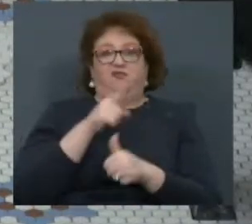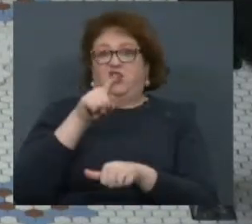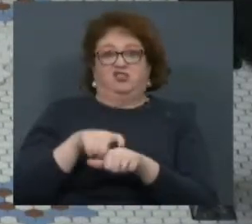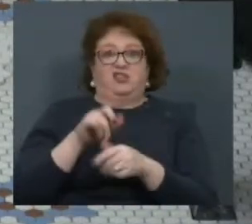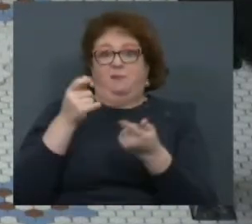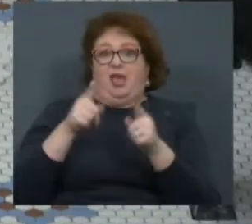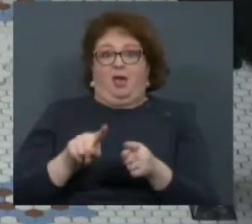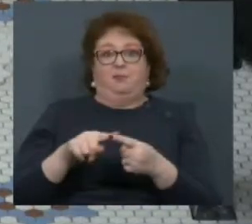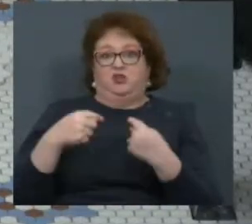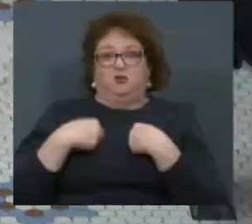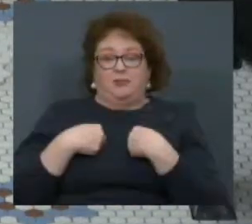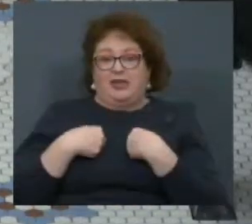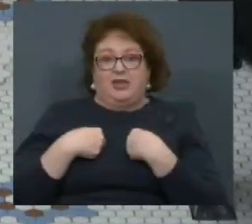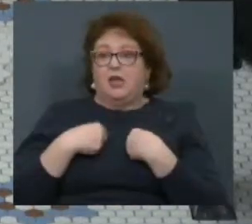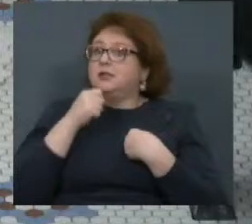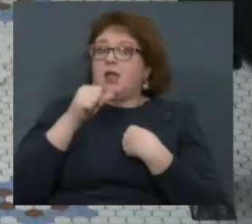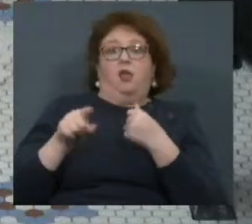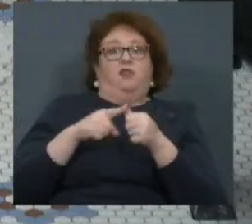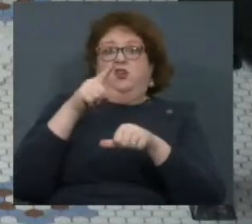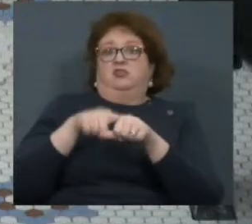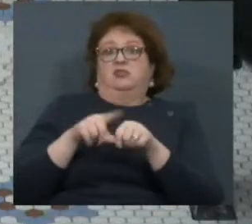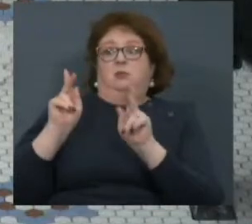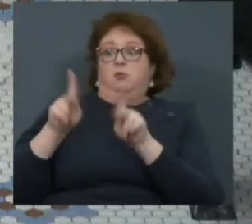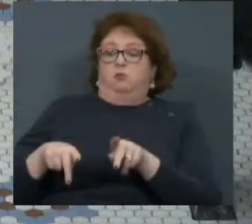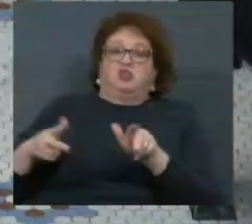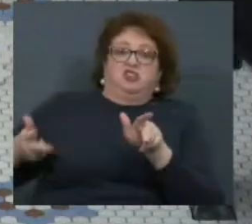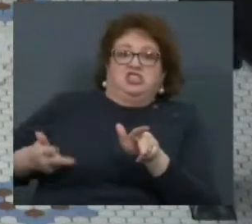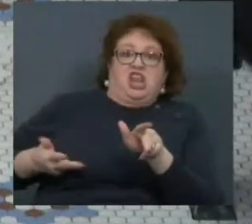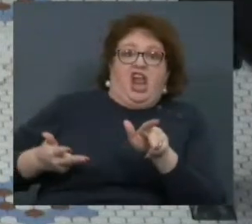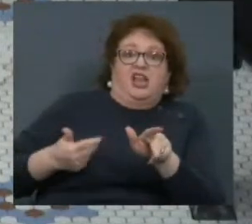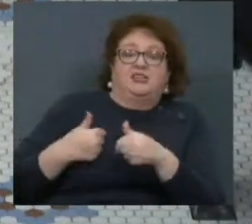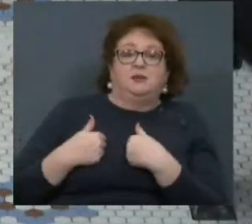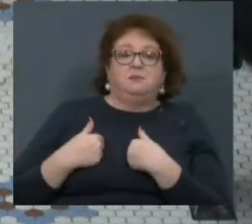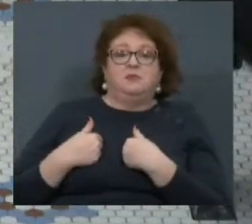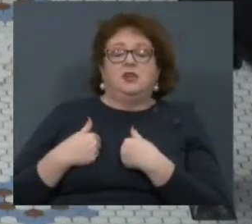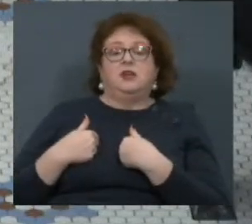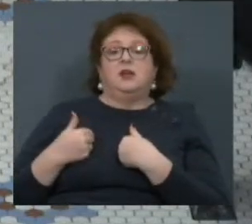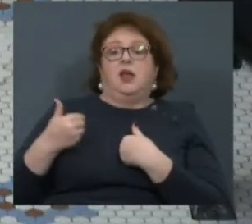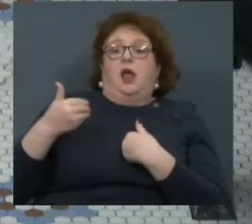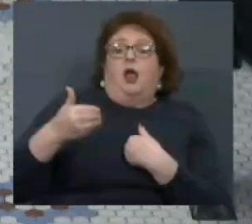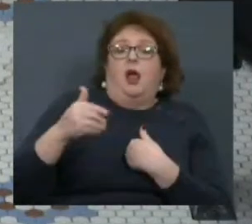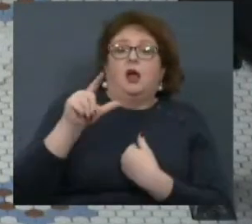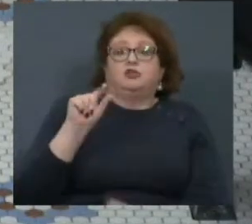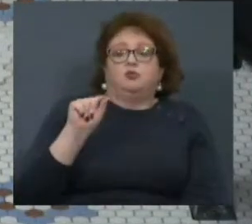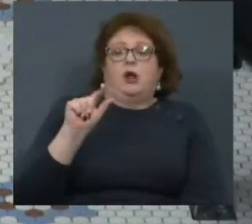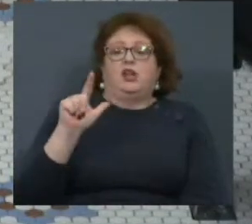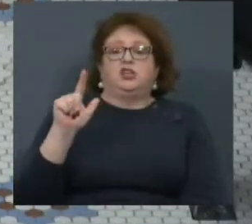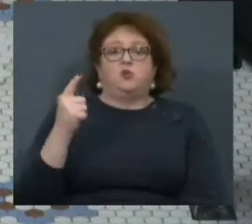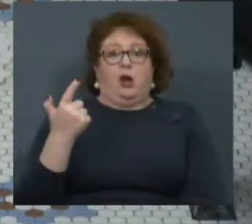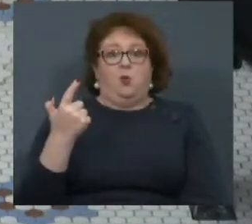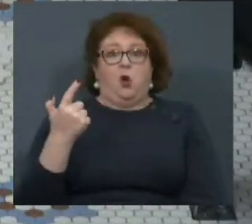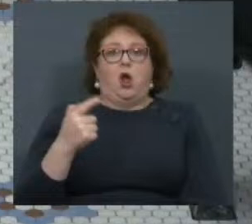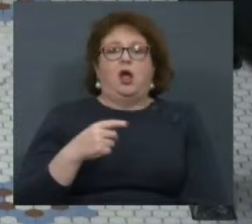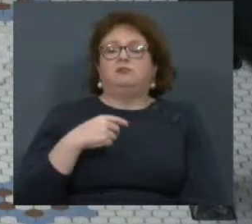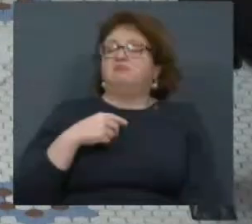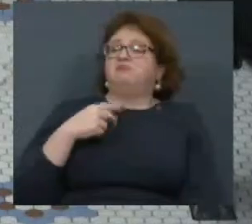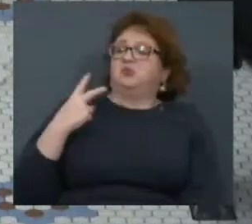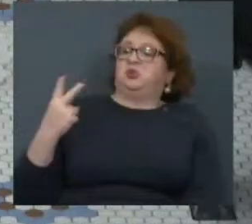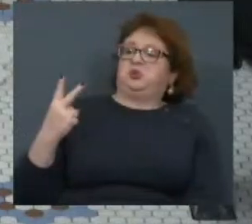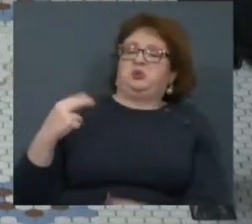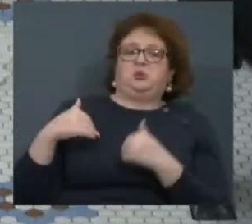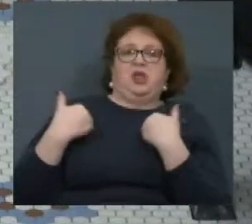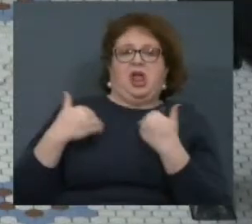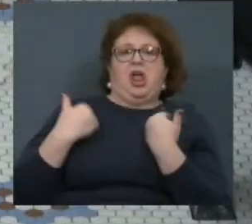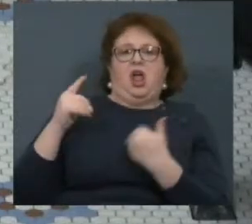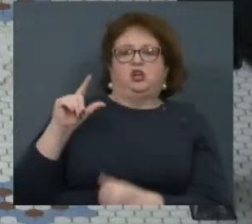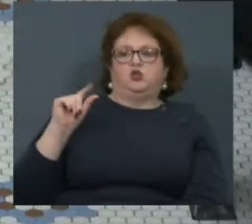to 2021, I had 2 20-year-olds pull up to me on Kavanaugh Boulevard, window